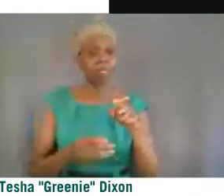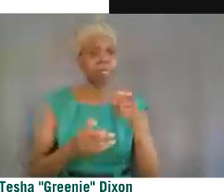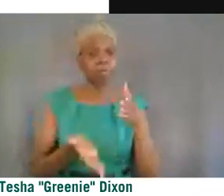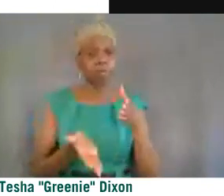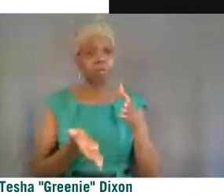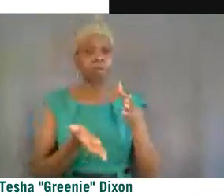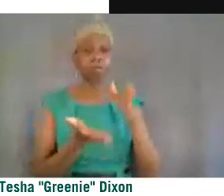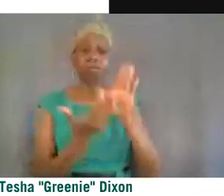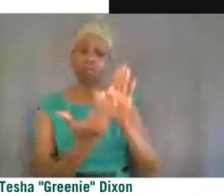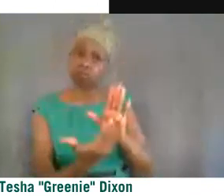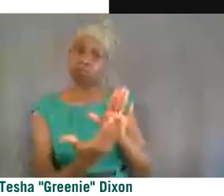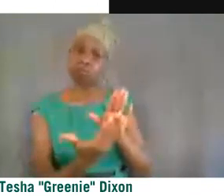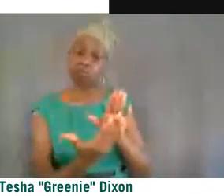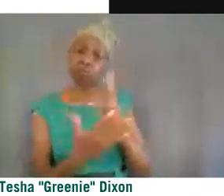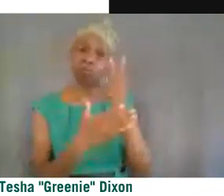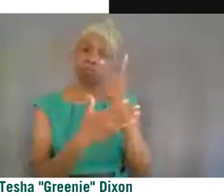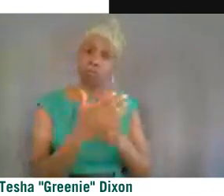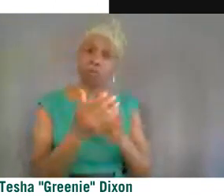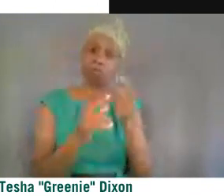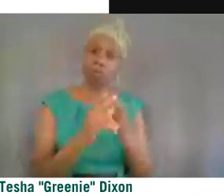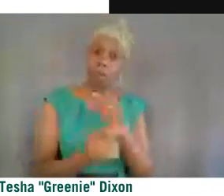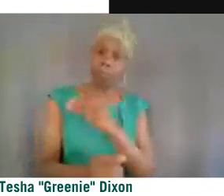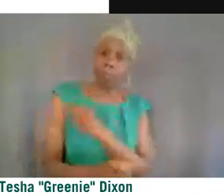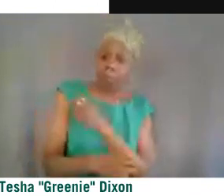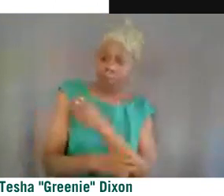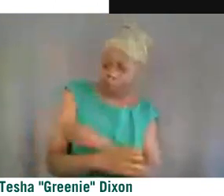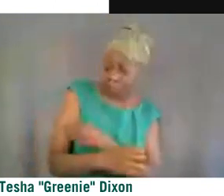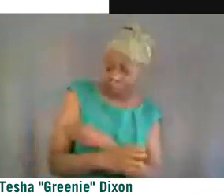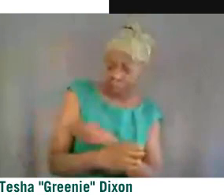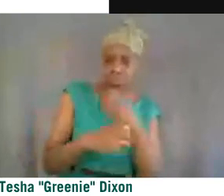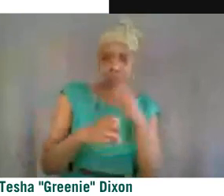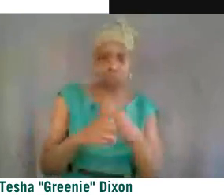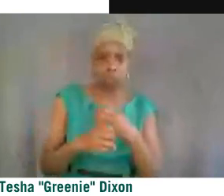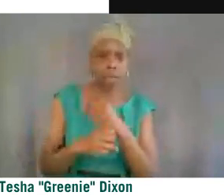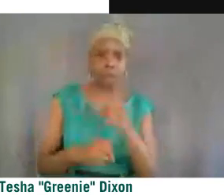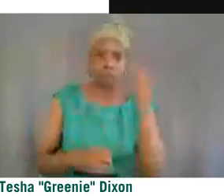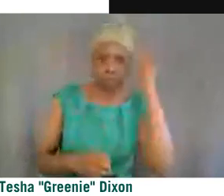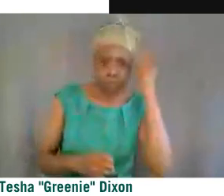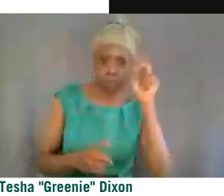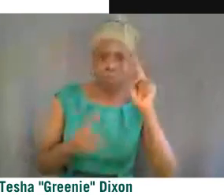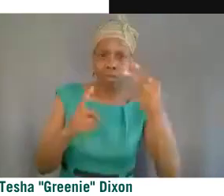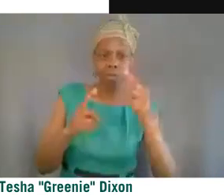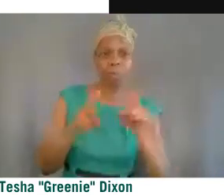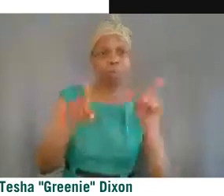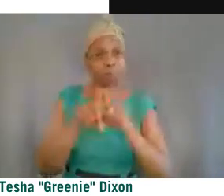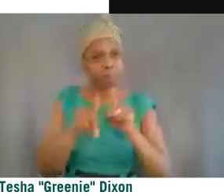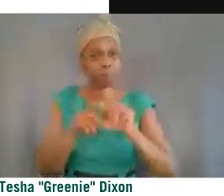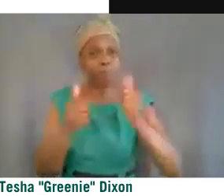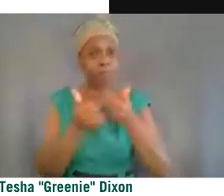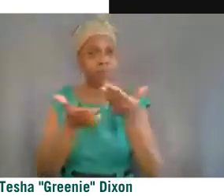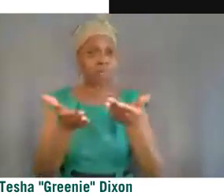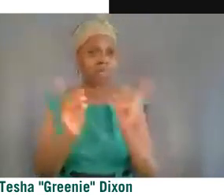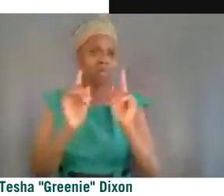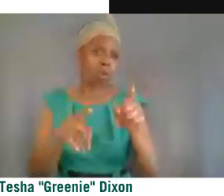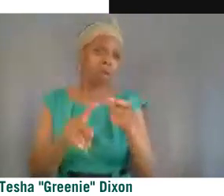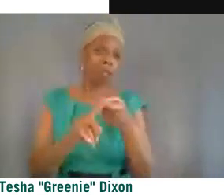addressed, both from a musculoskeletal and neurologic standpoint, but also, how are things going in terms of eating